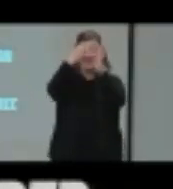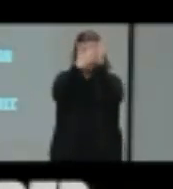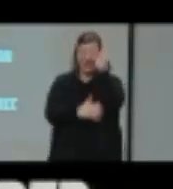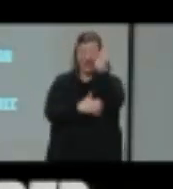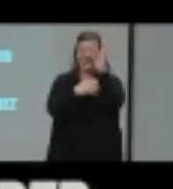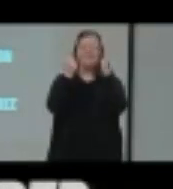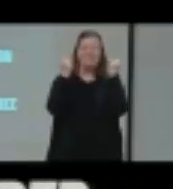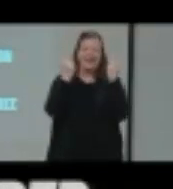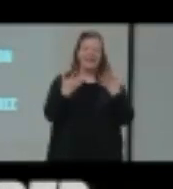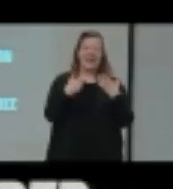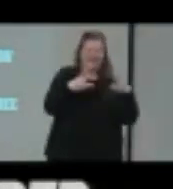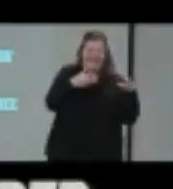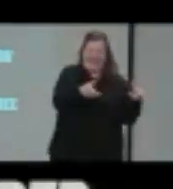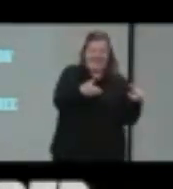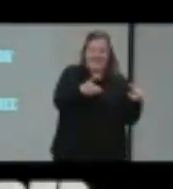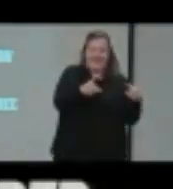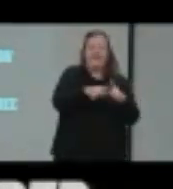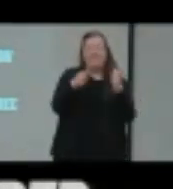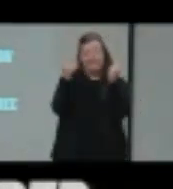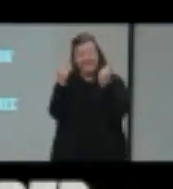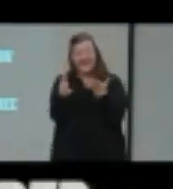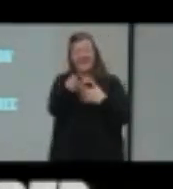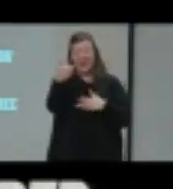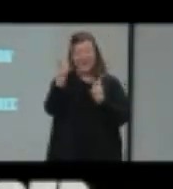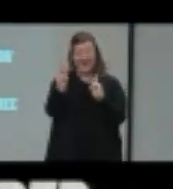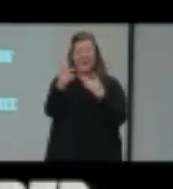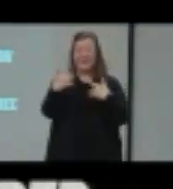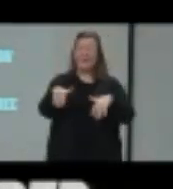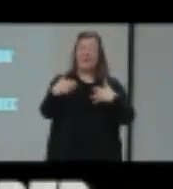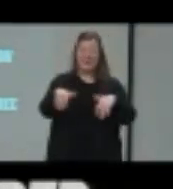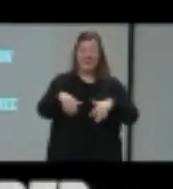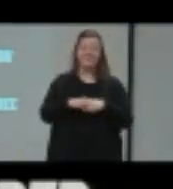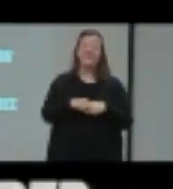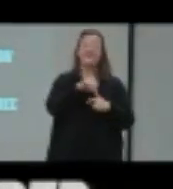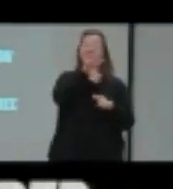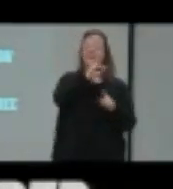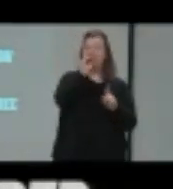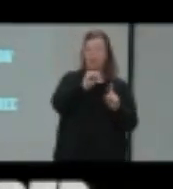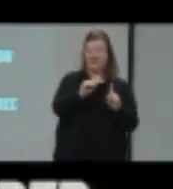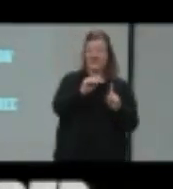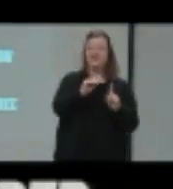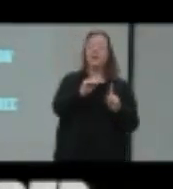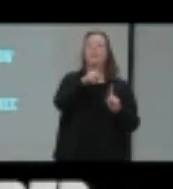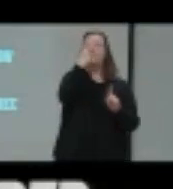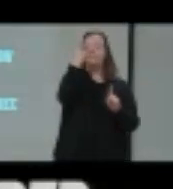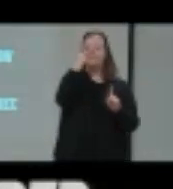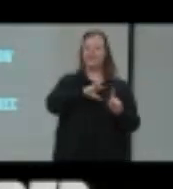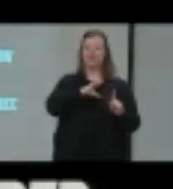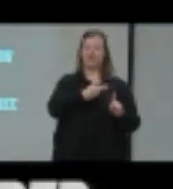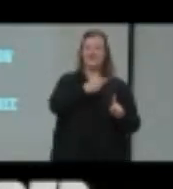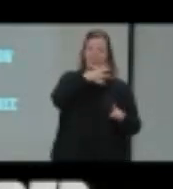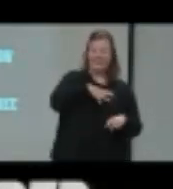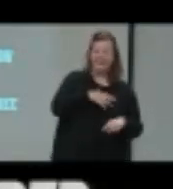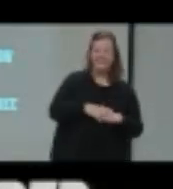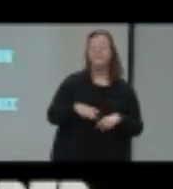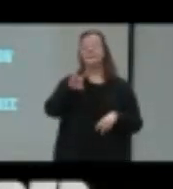this is just a snippet, okay? 50% of them are Black trans women. 84% of them are people of